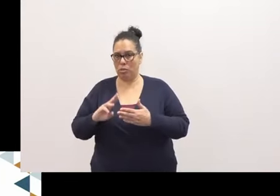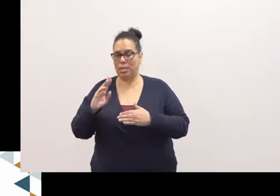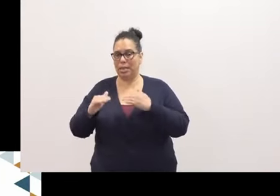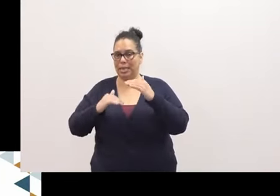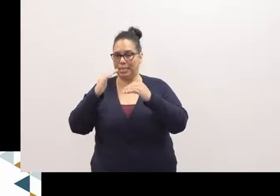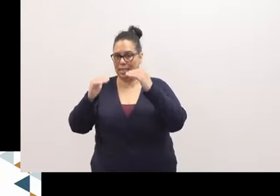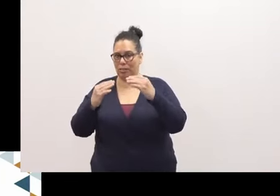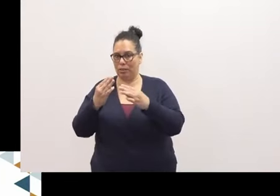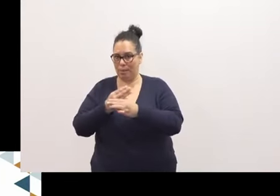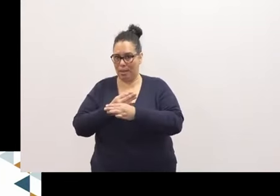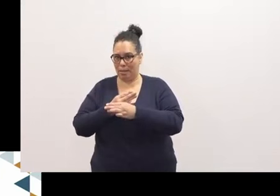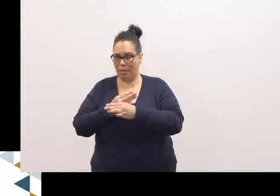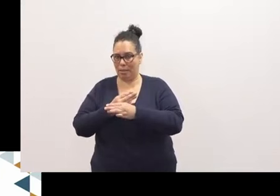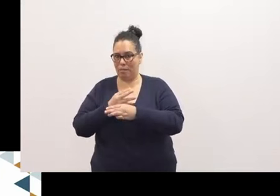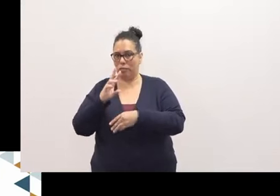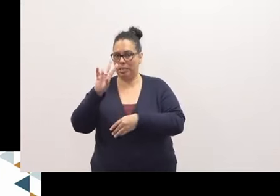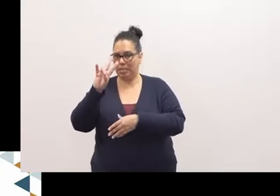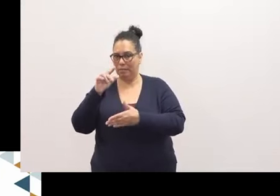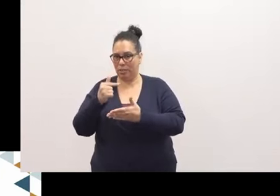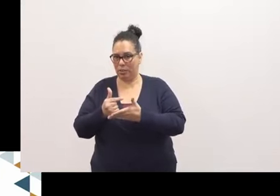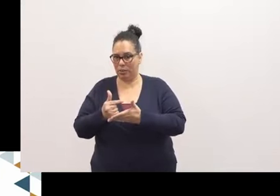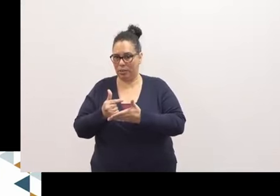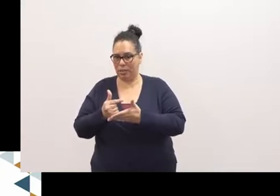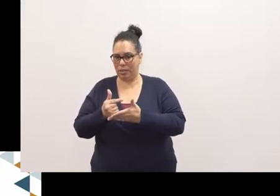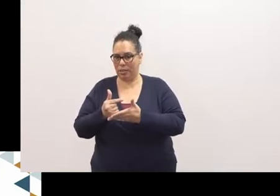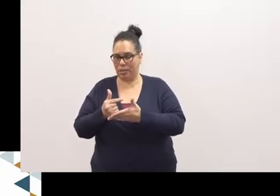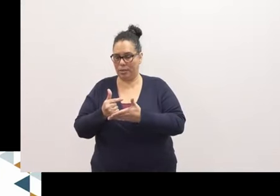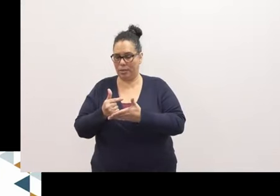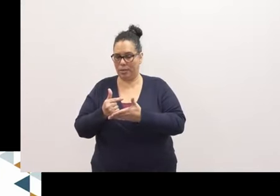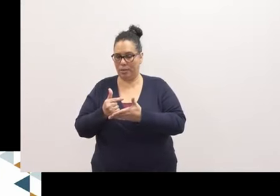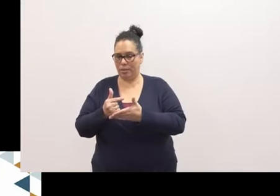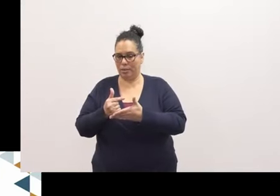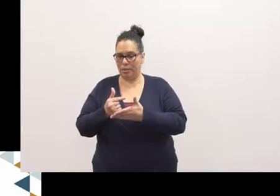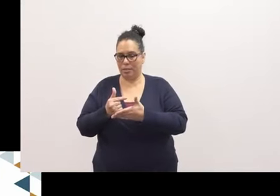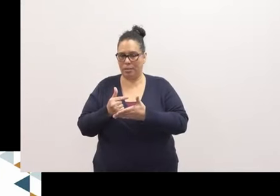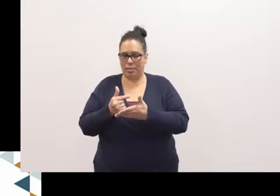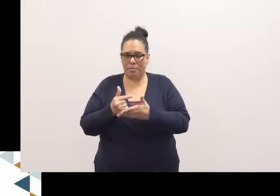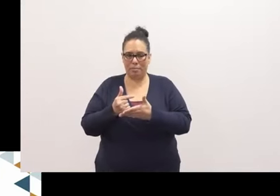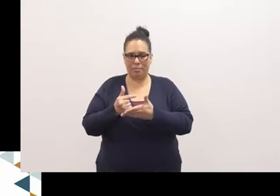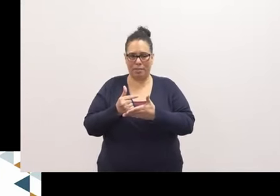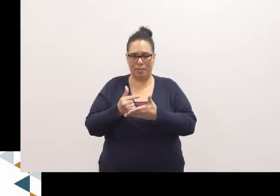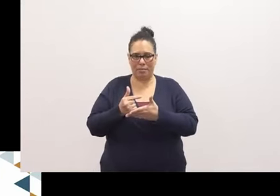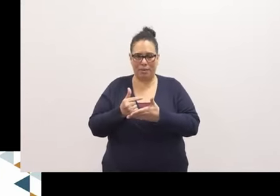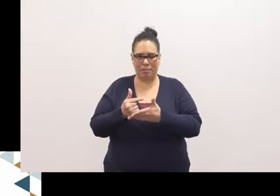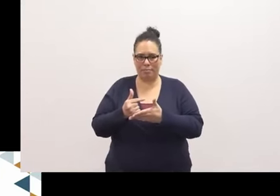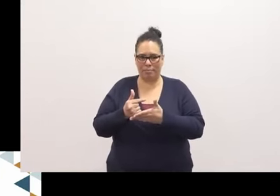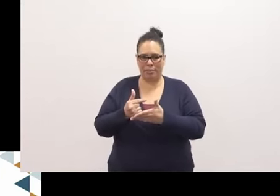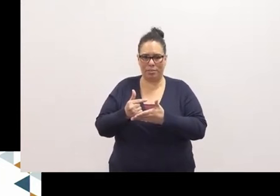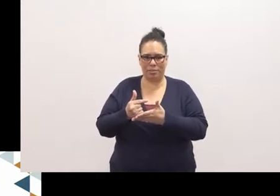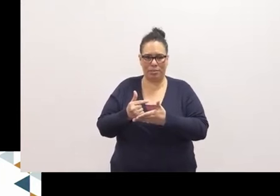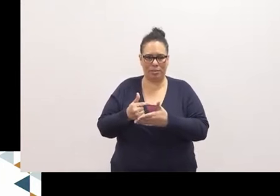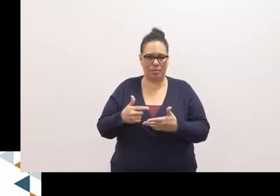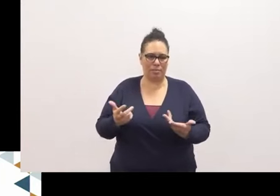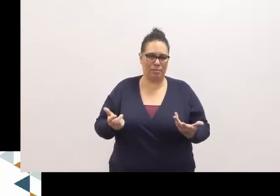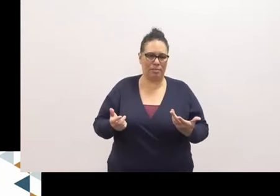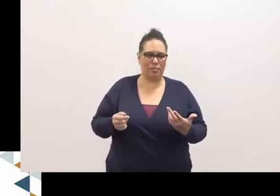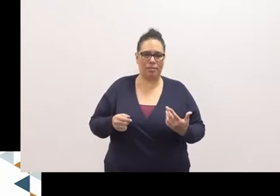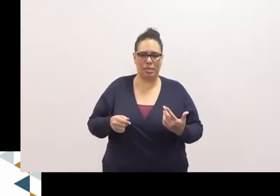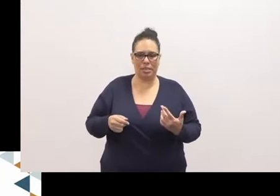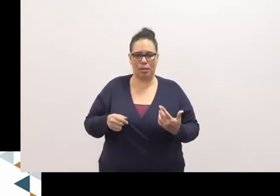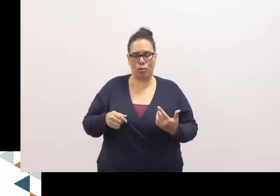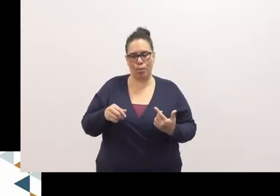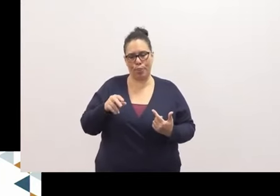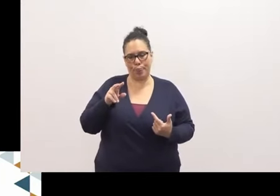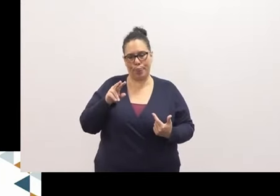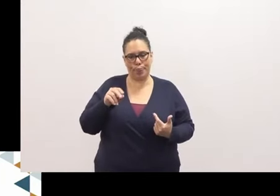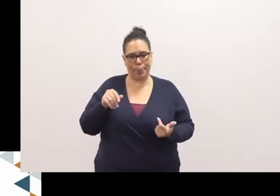a Math 7 accelerated course. And we have 22% of our Black African American seventh graders